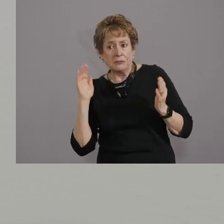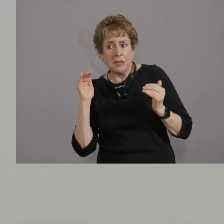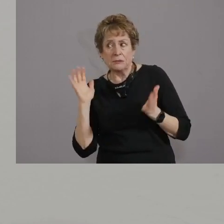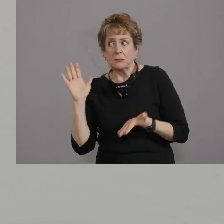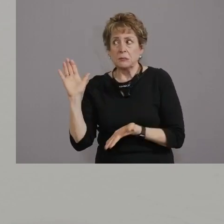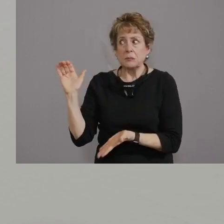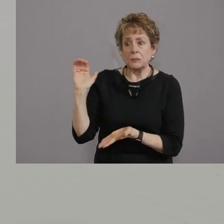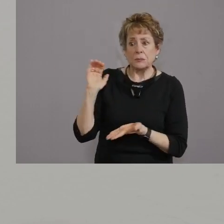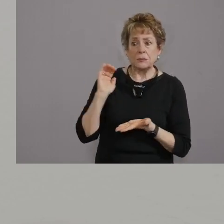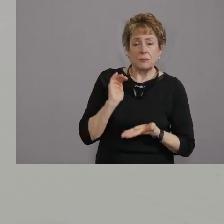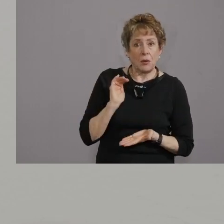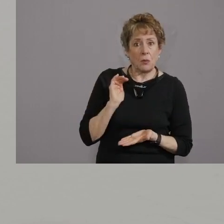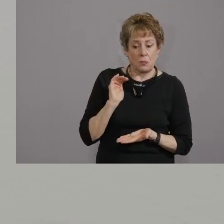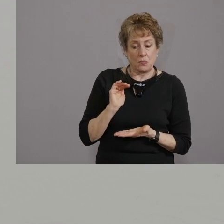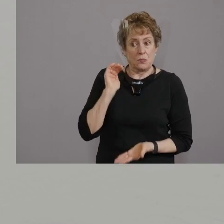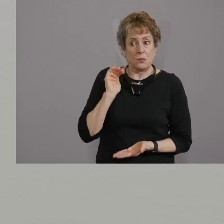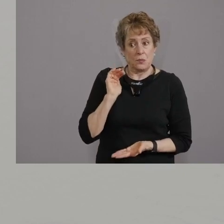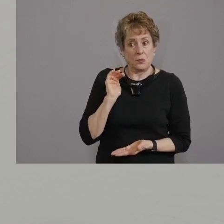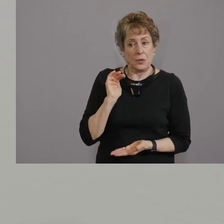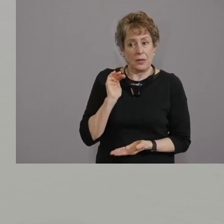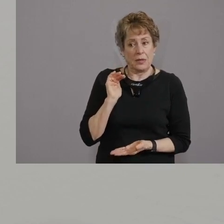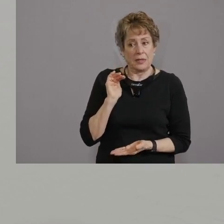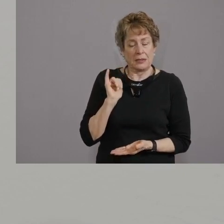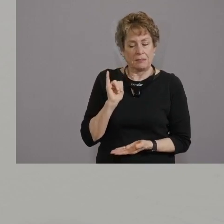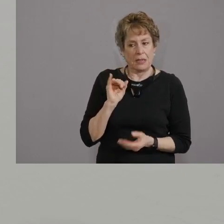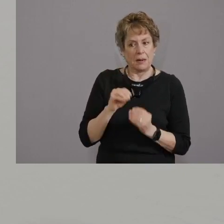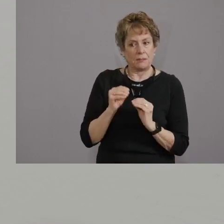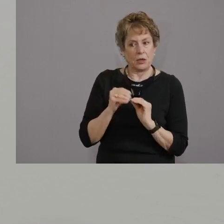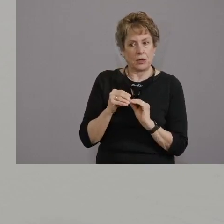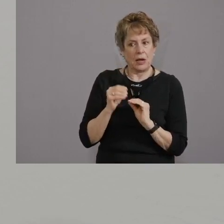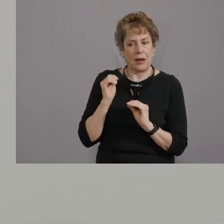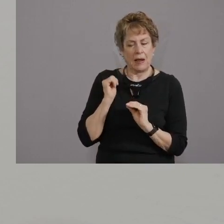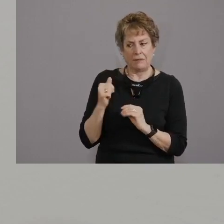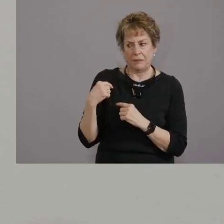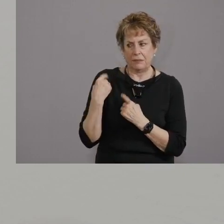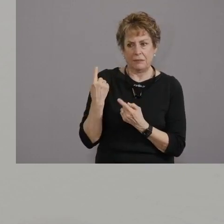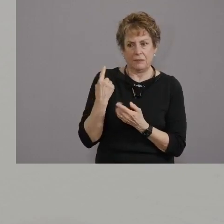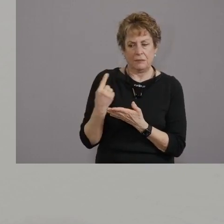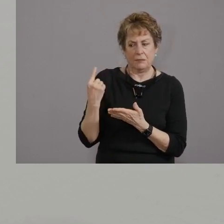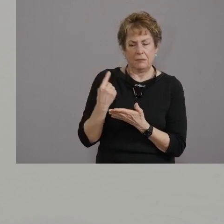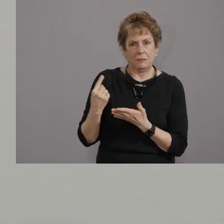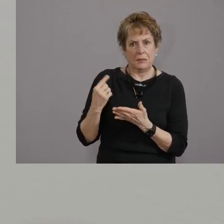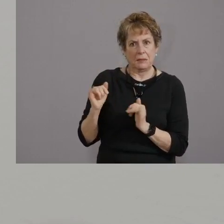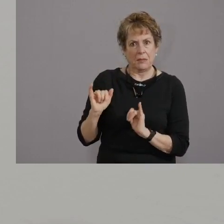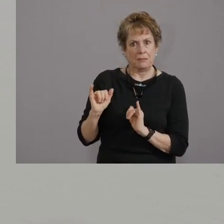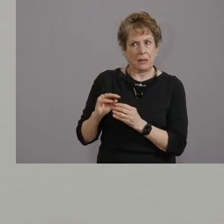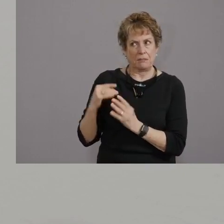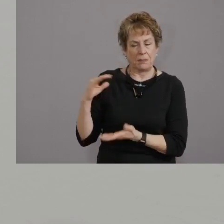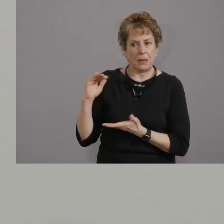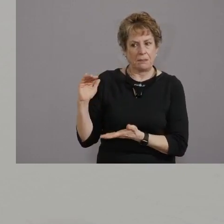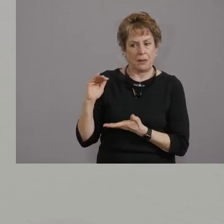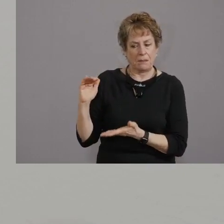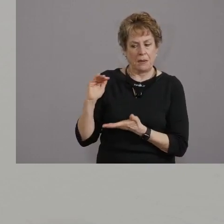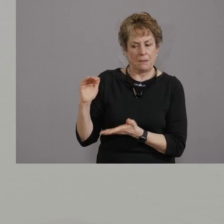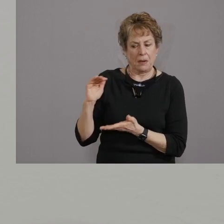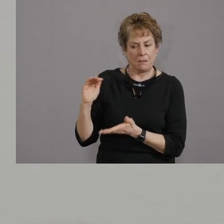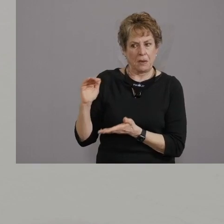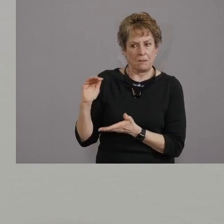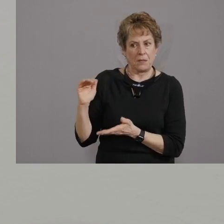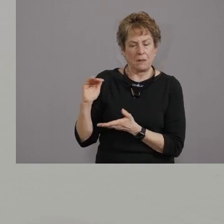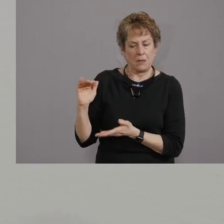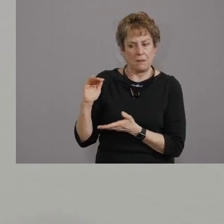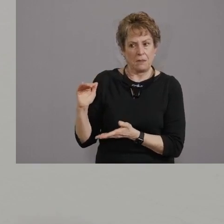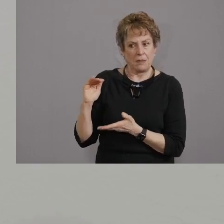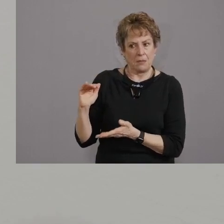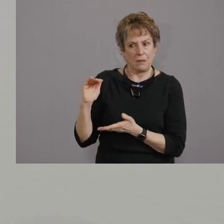like that we are getting right now. As long as we continue to maintain those levels, we should be